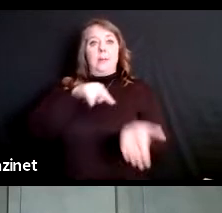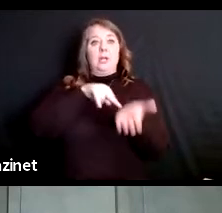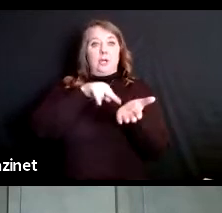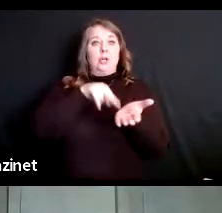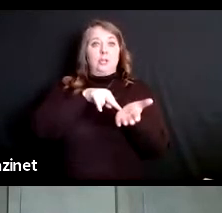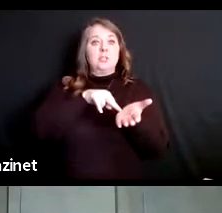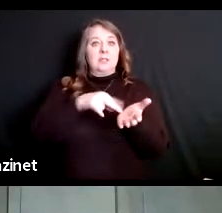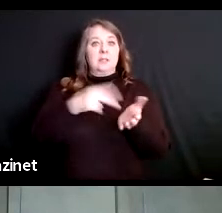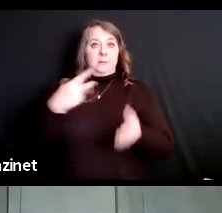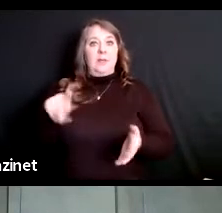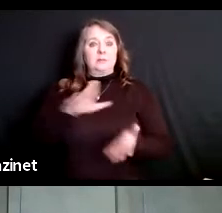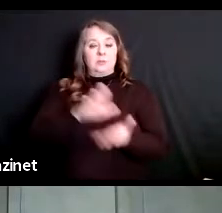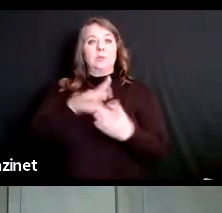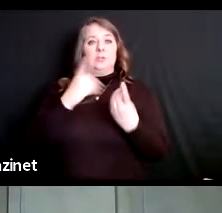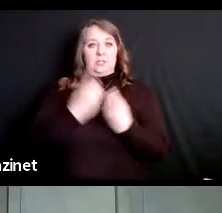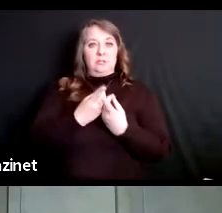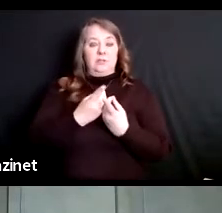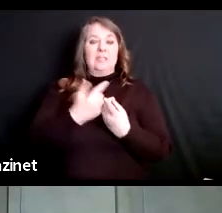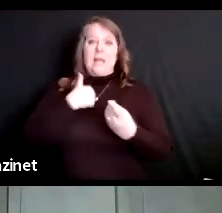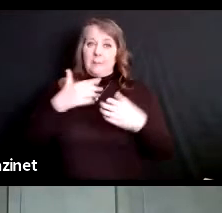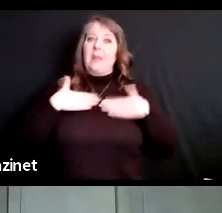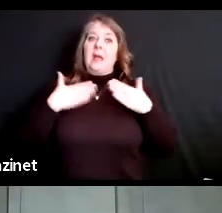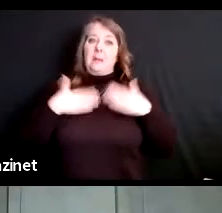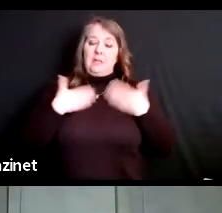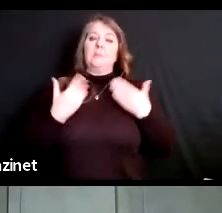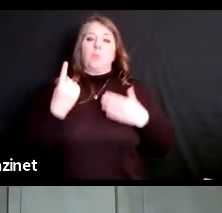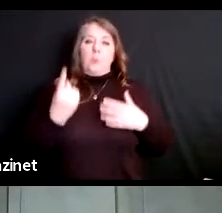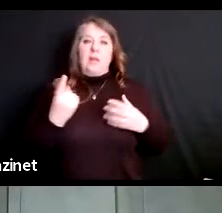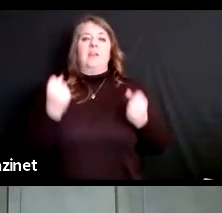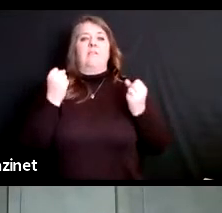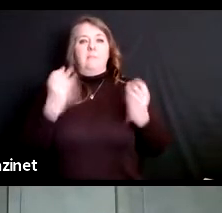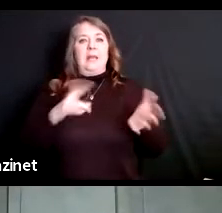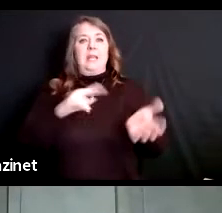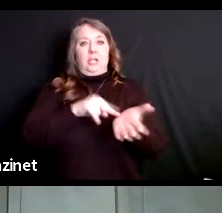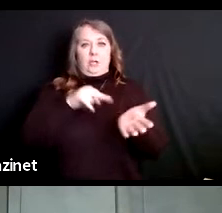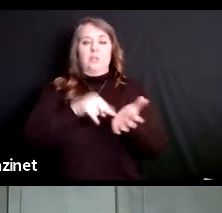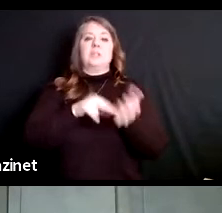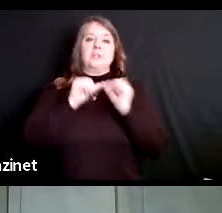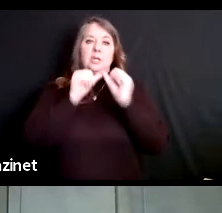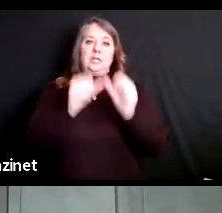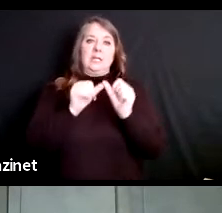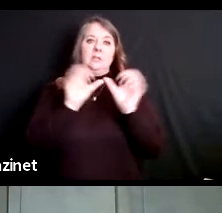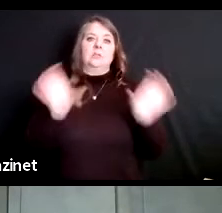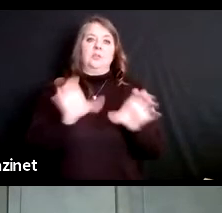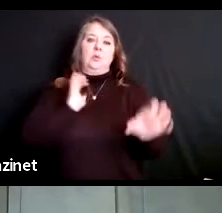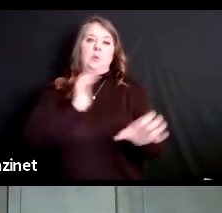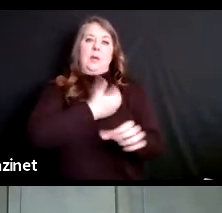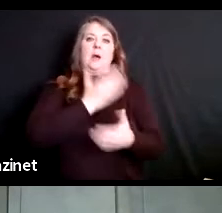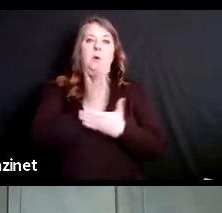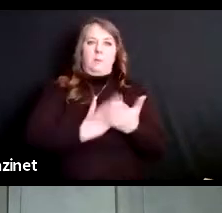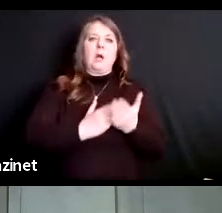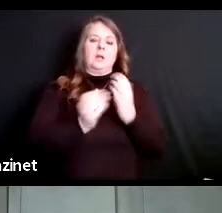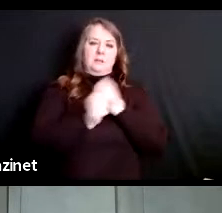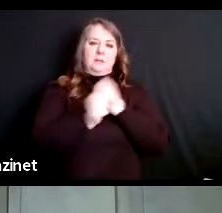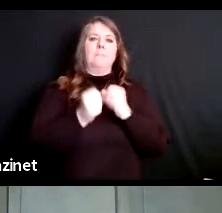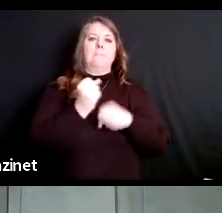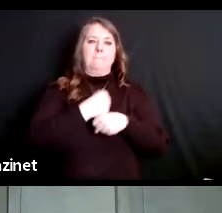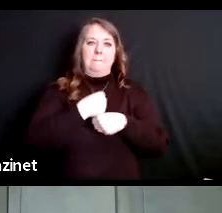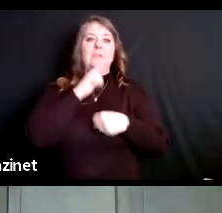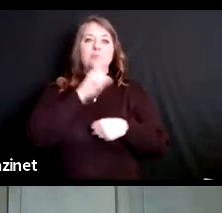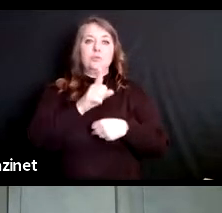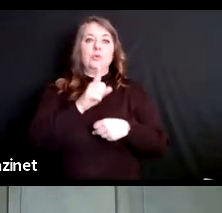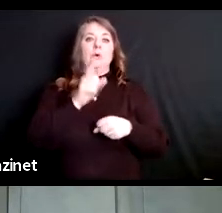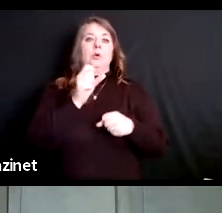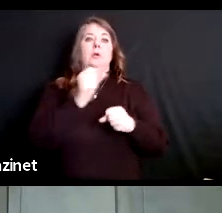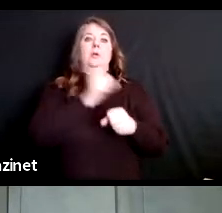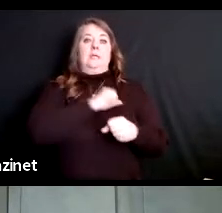School District to be one of the many nurses that are all continuing to do our part to ensure the safety of our students and staff